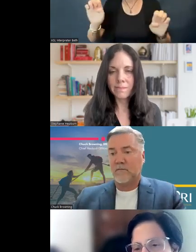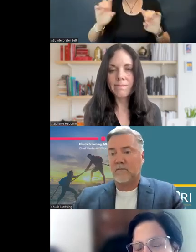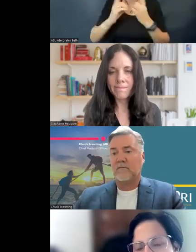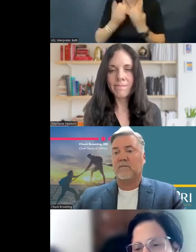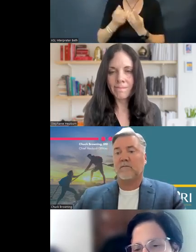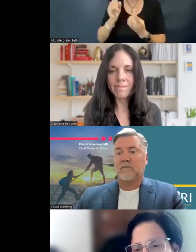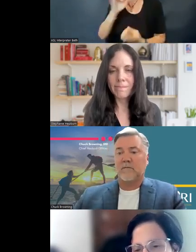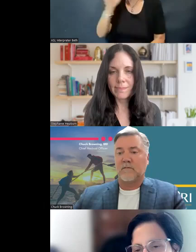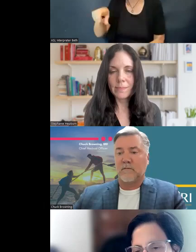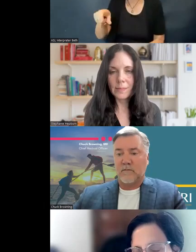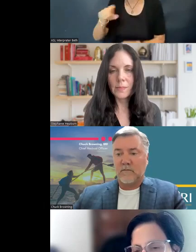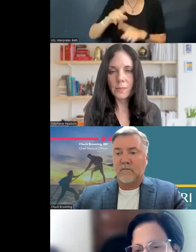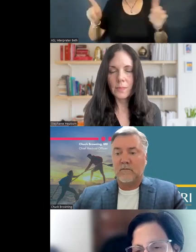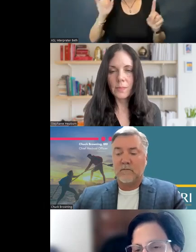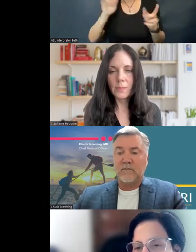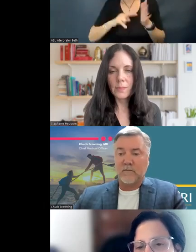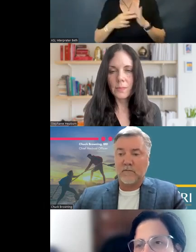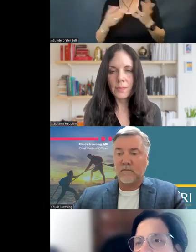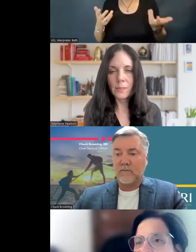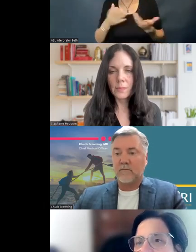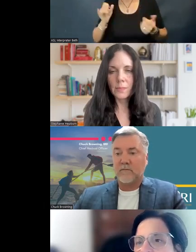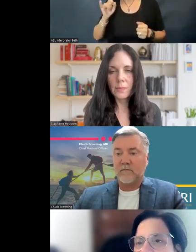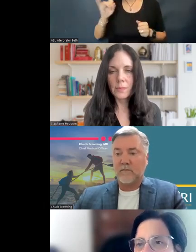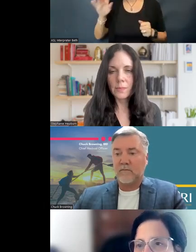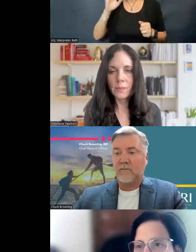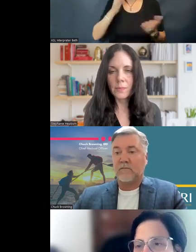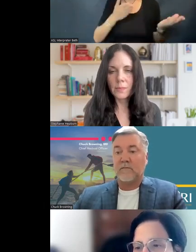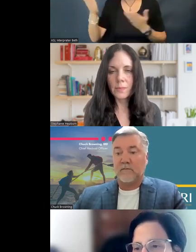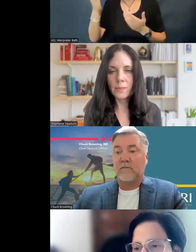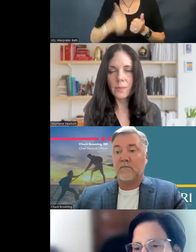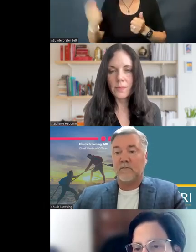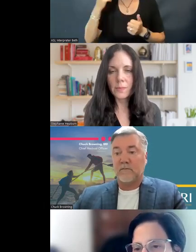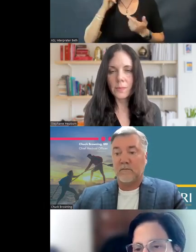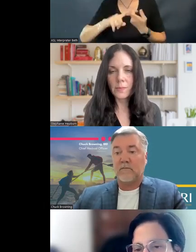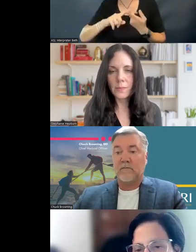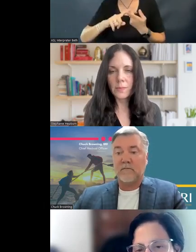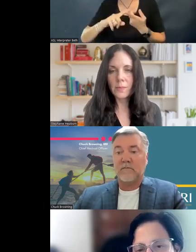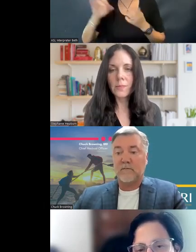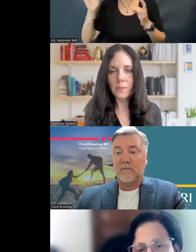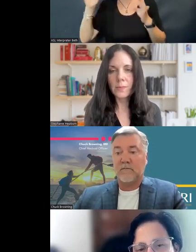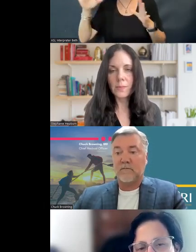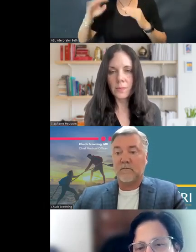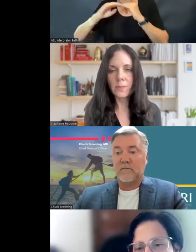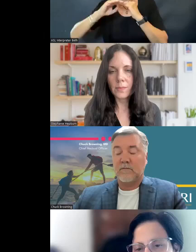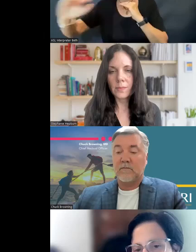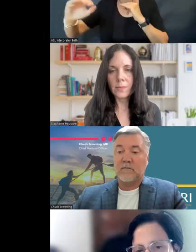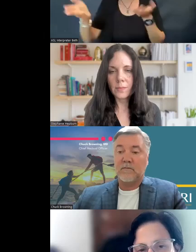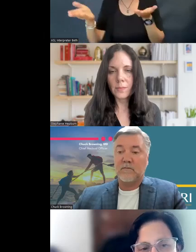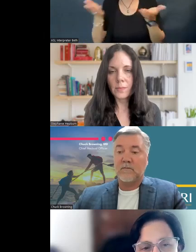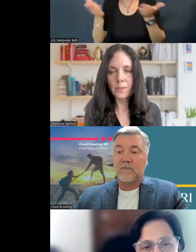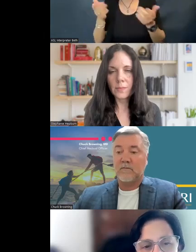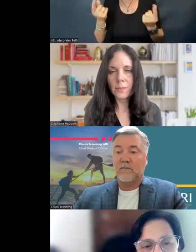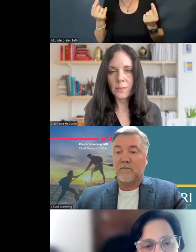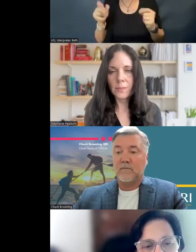necessary. But that means if we're going to take anyone into a crisis service, a crisis stabilization service, we need to be